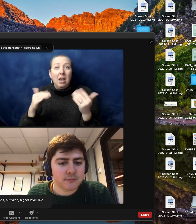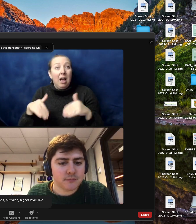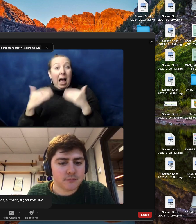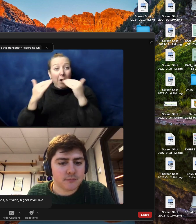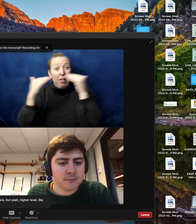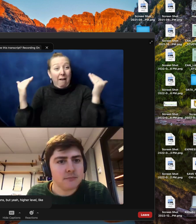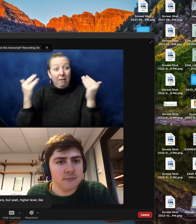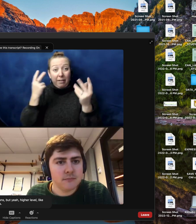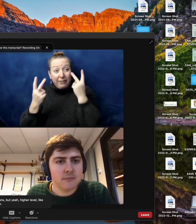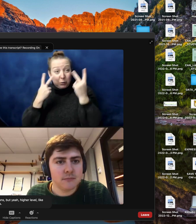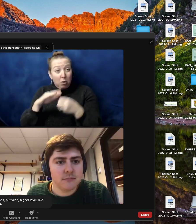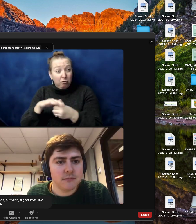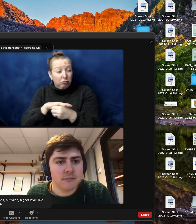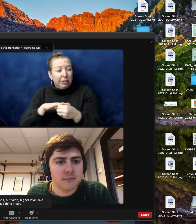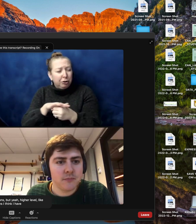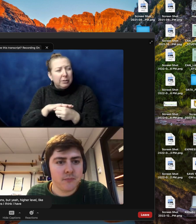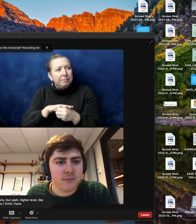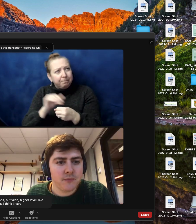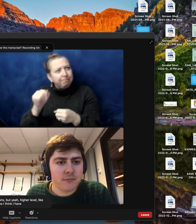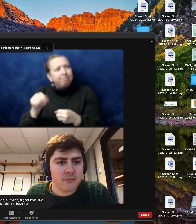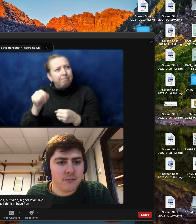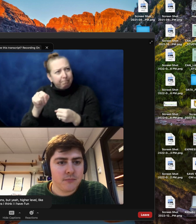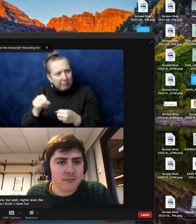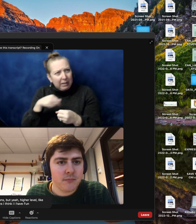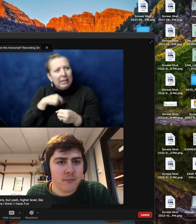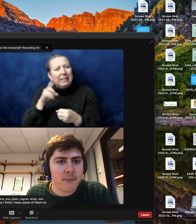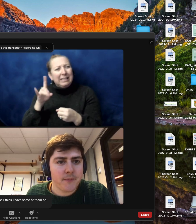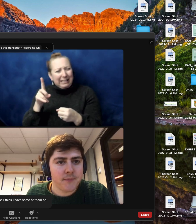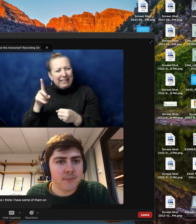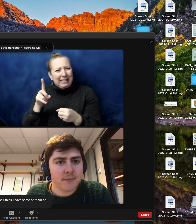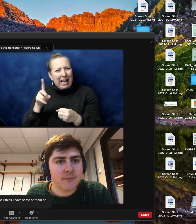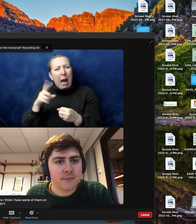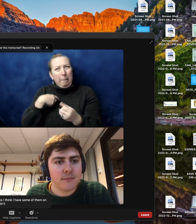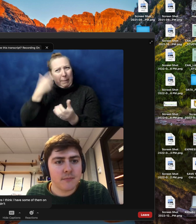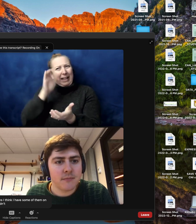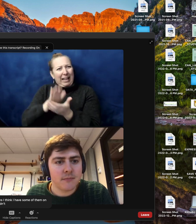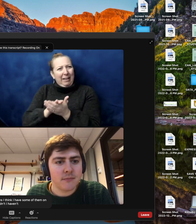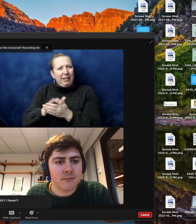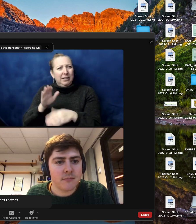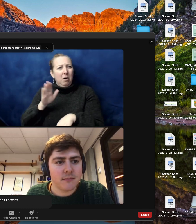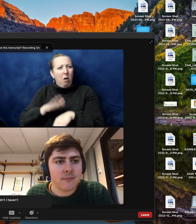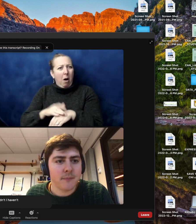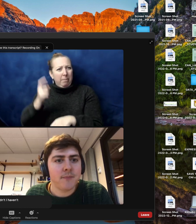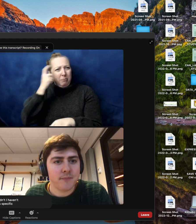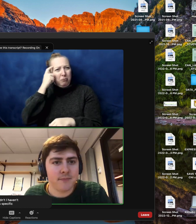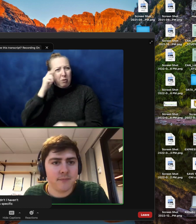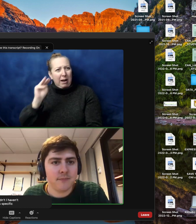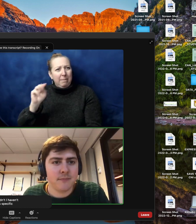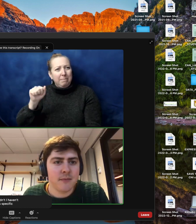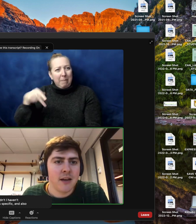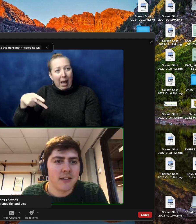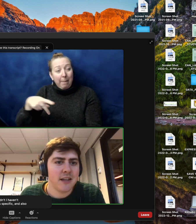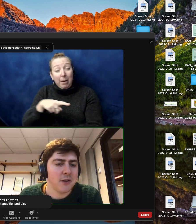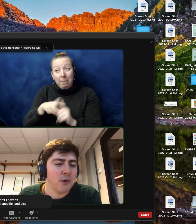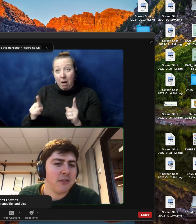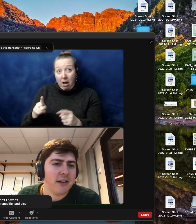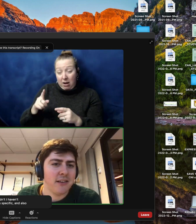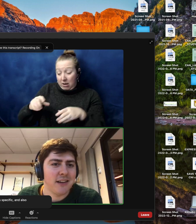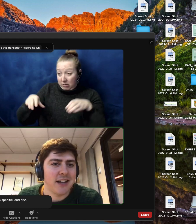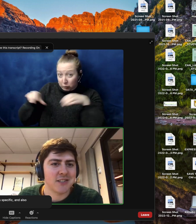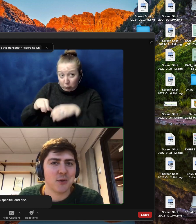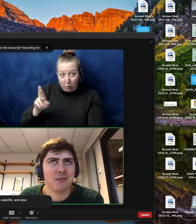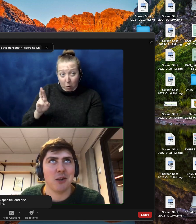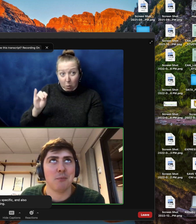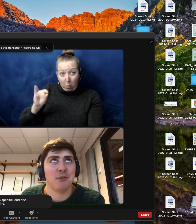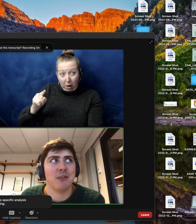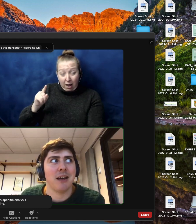visual regions, I think I have some of them on the maps, but I haven't done like analysis. Yeah, like one thing,